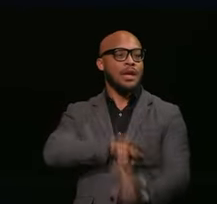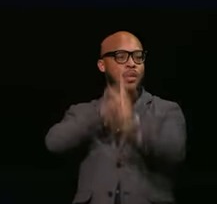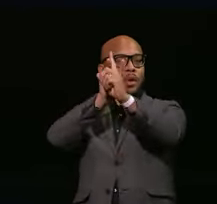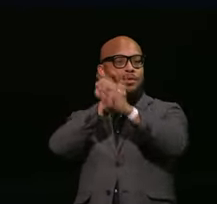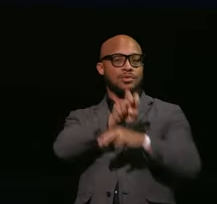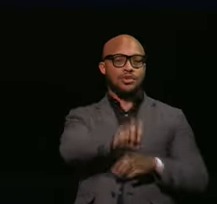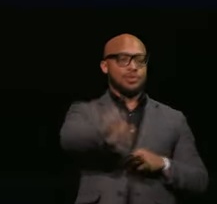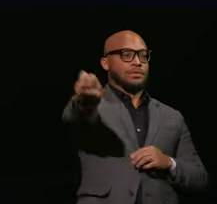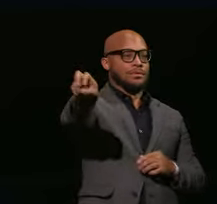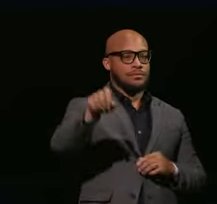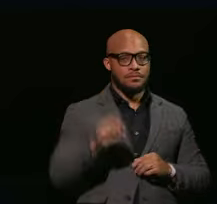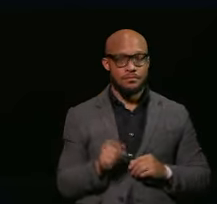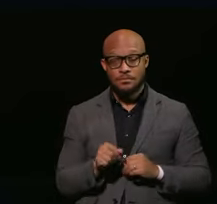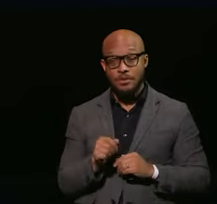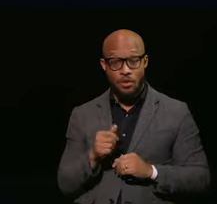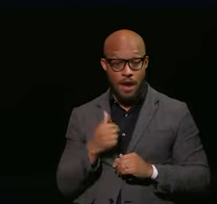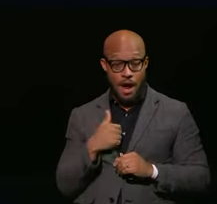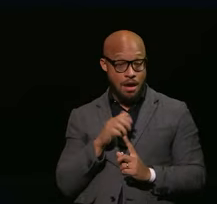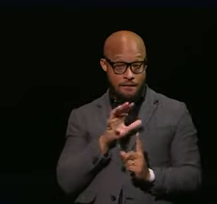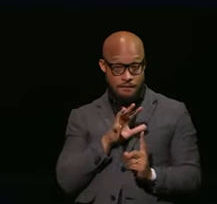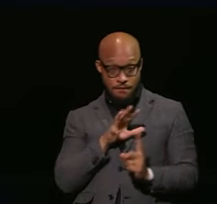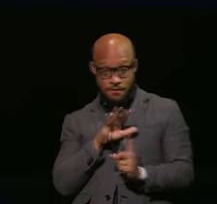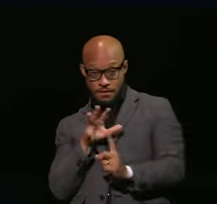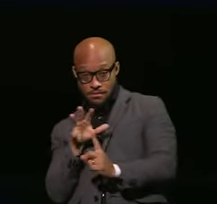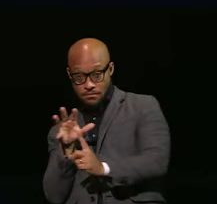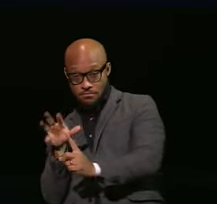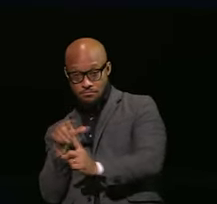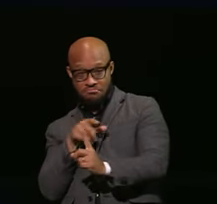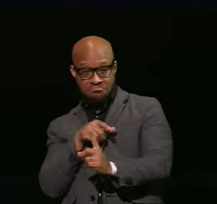that what I would be filming were